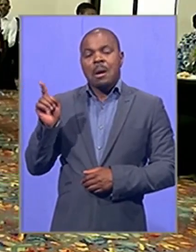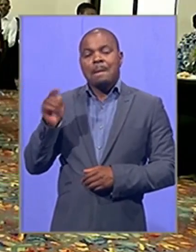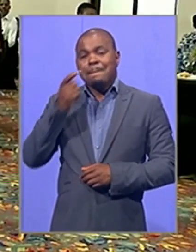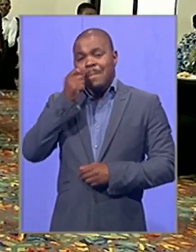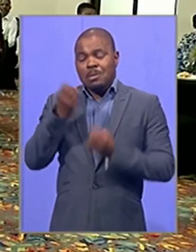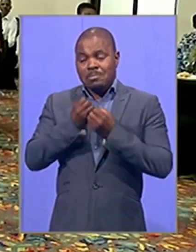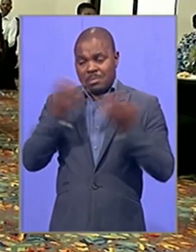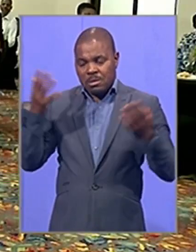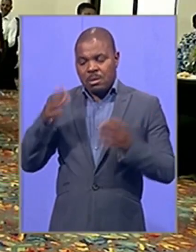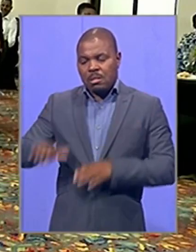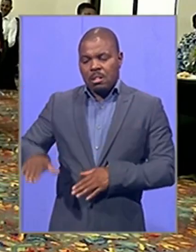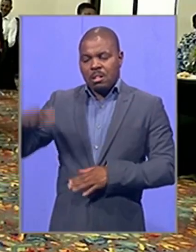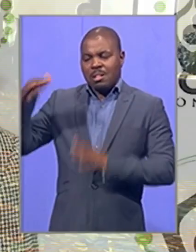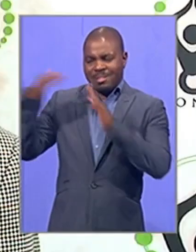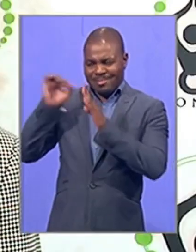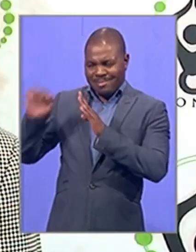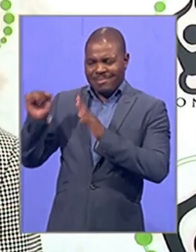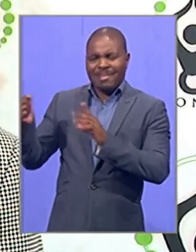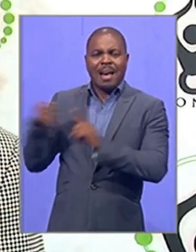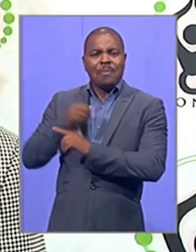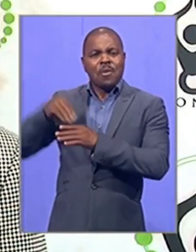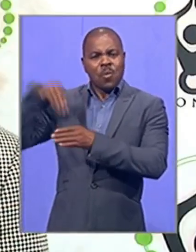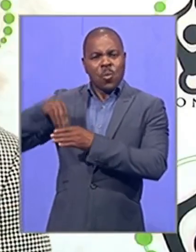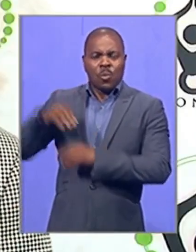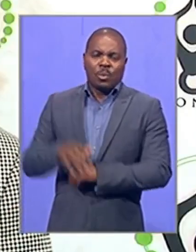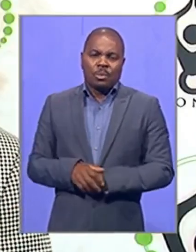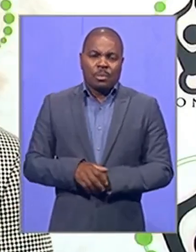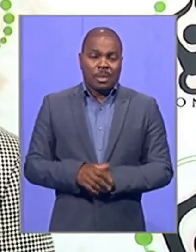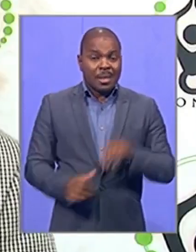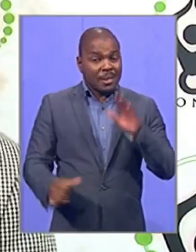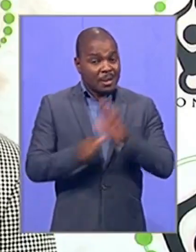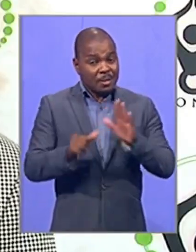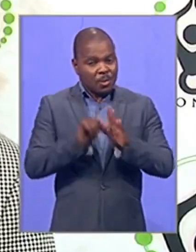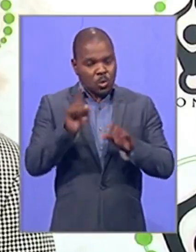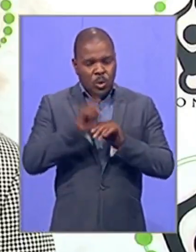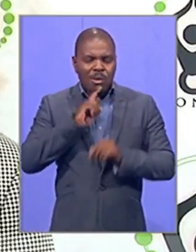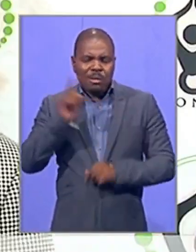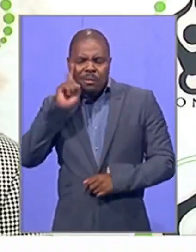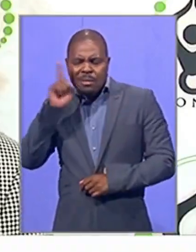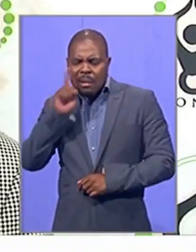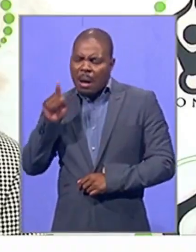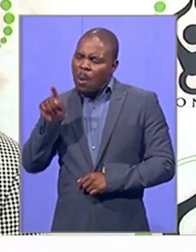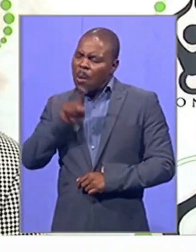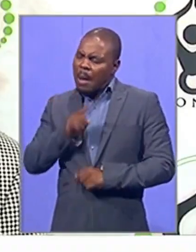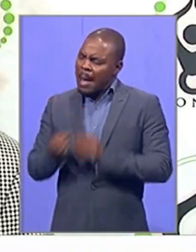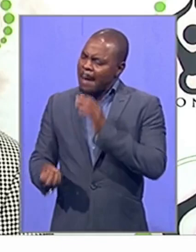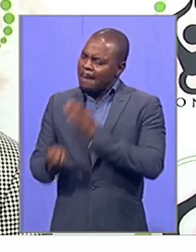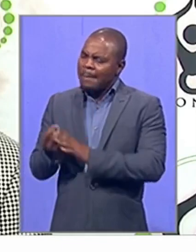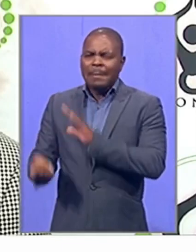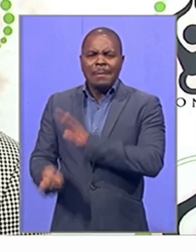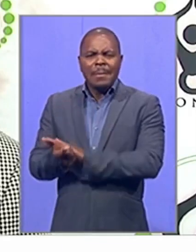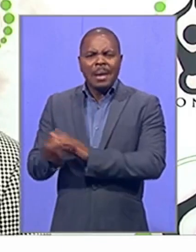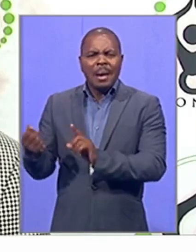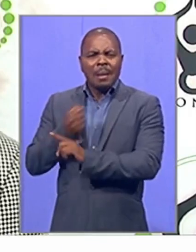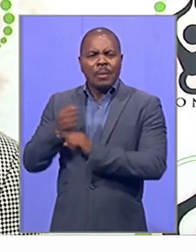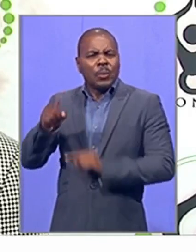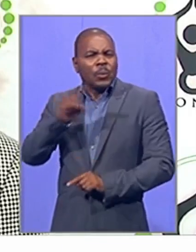e leng se se tlholang gore ba nne dikgoka. It's also important to always look at the root cause of this